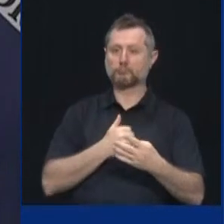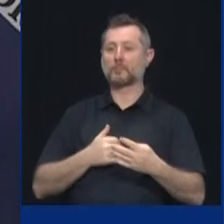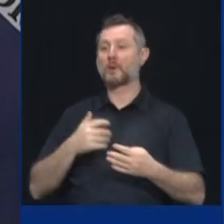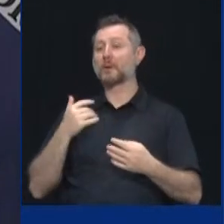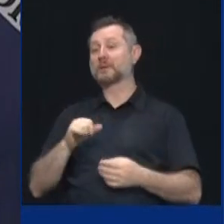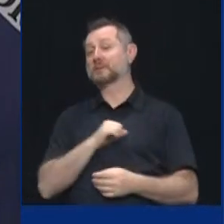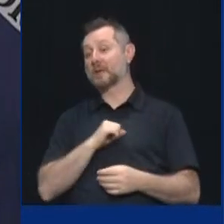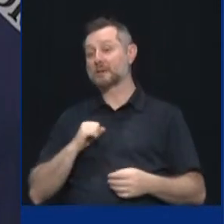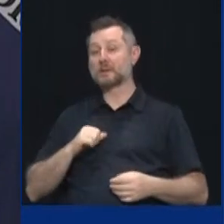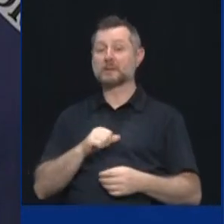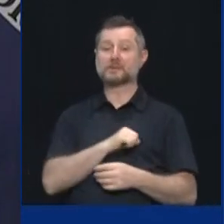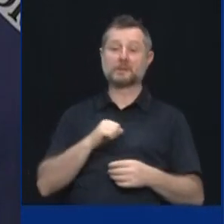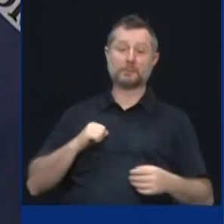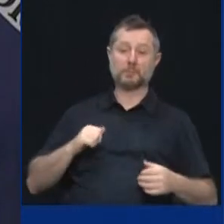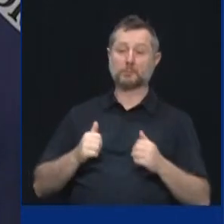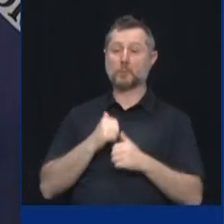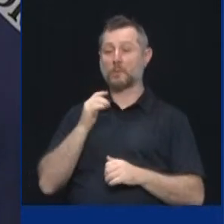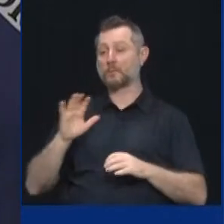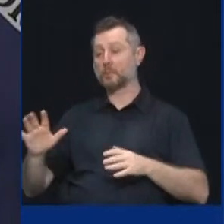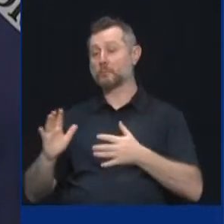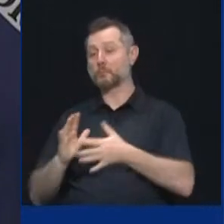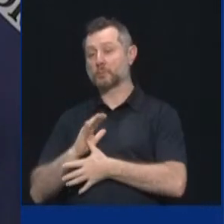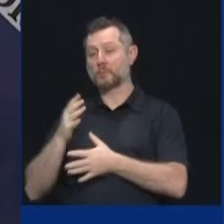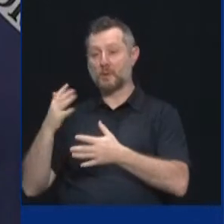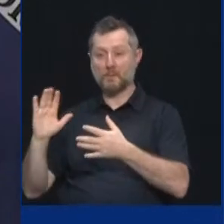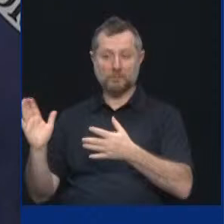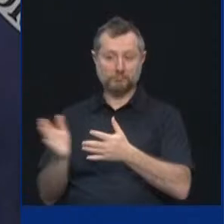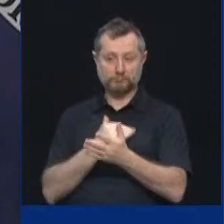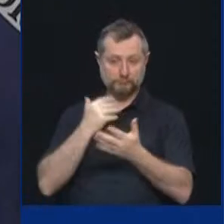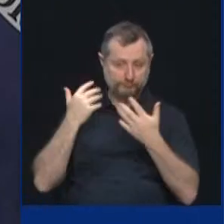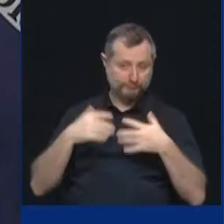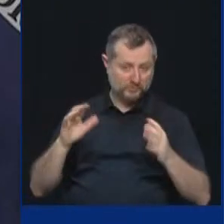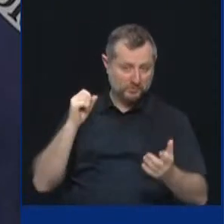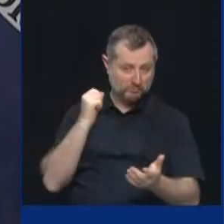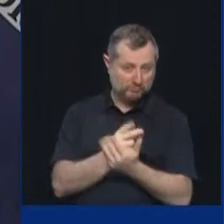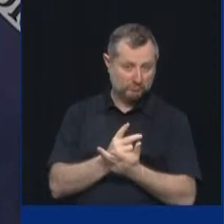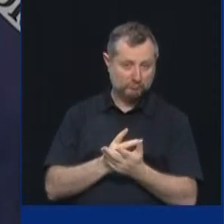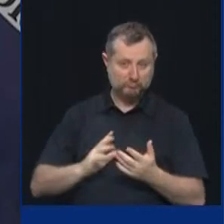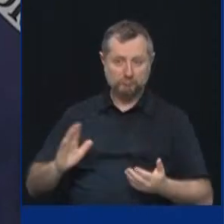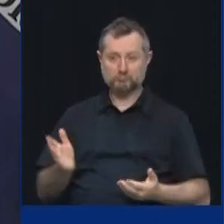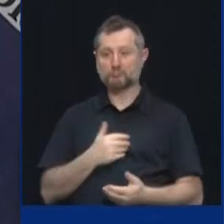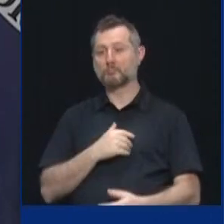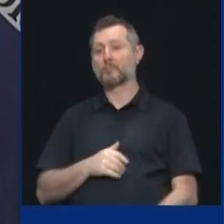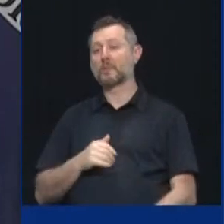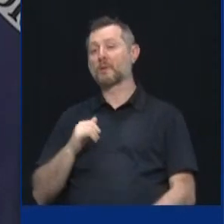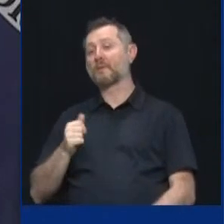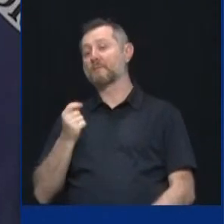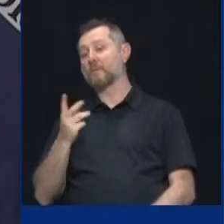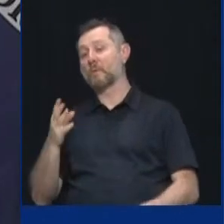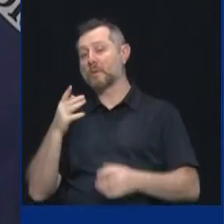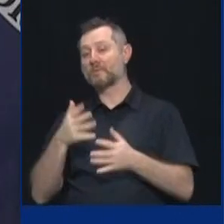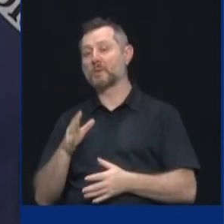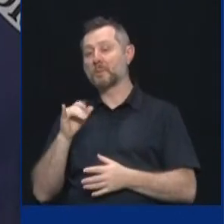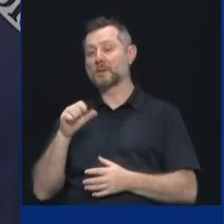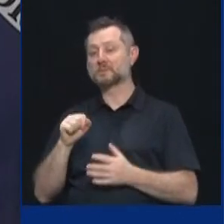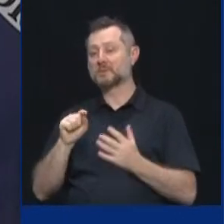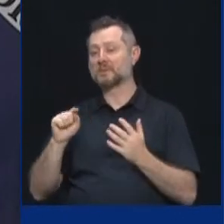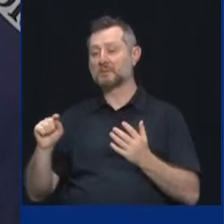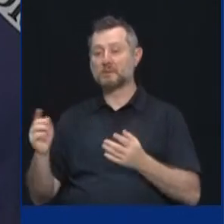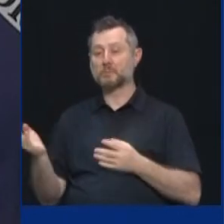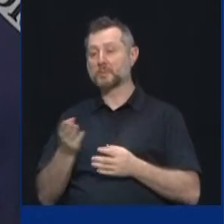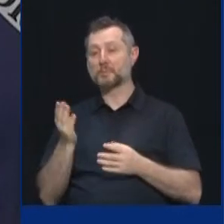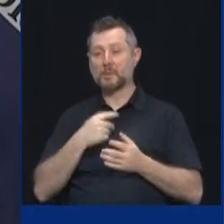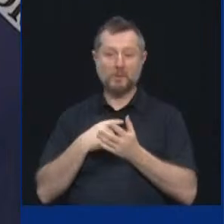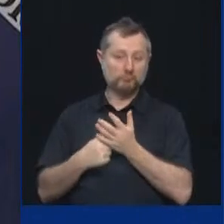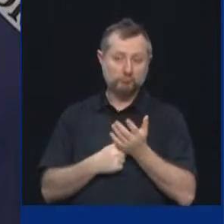the Assembly's priorities were done in the budget. So there are a few bills that are being considered. For me, the main